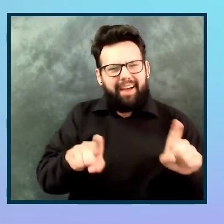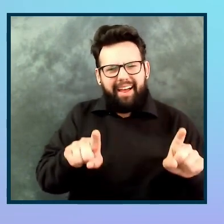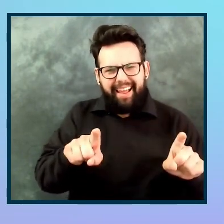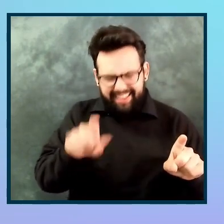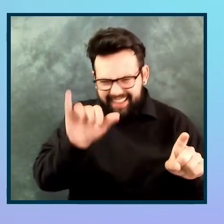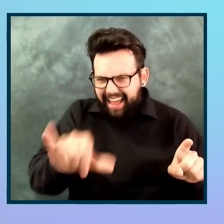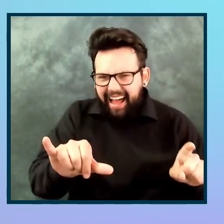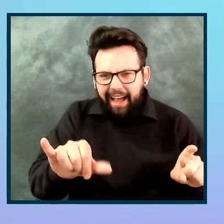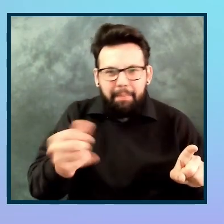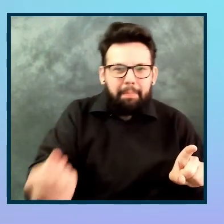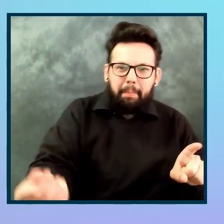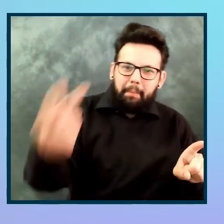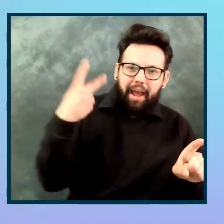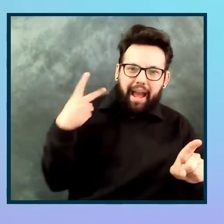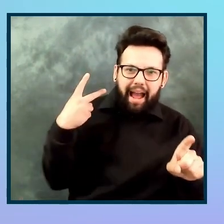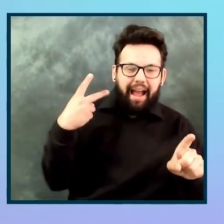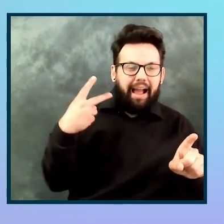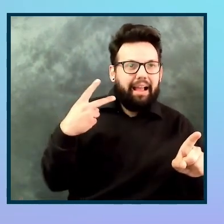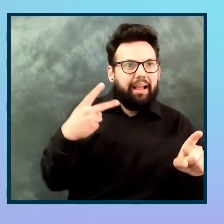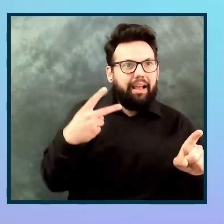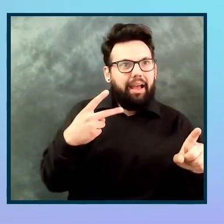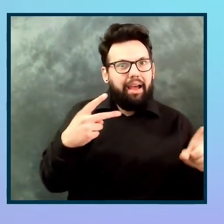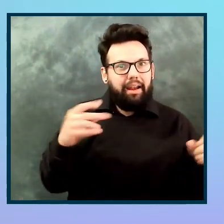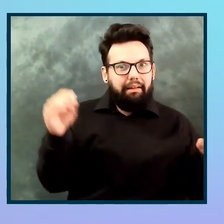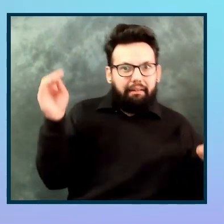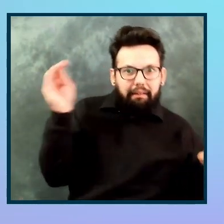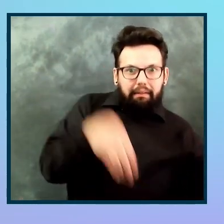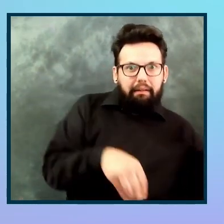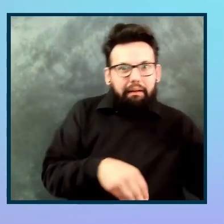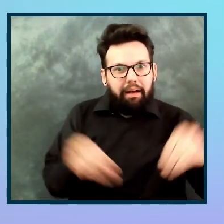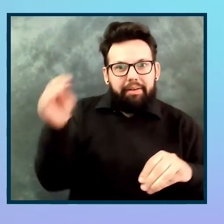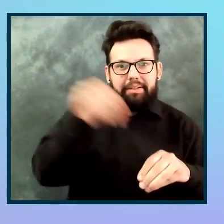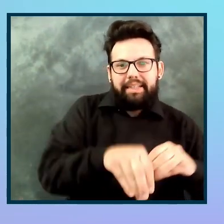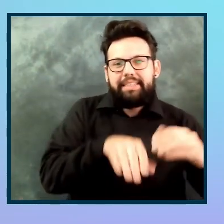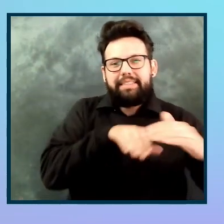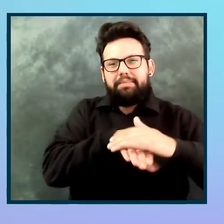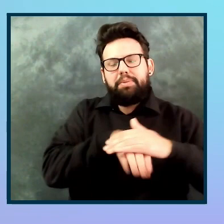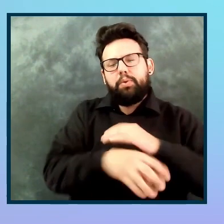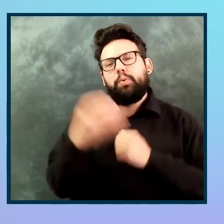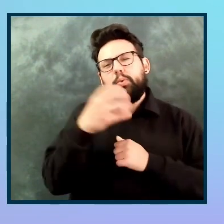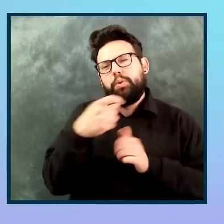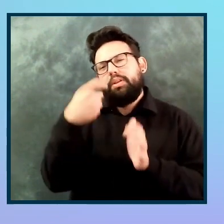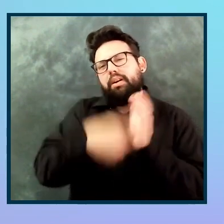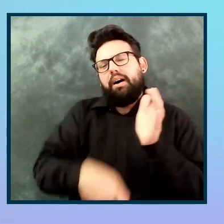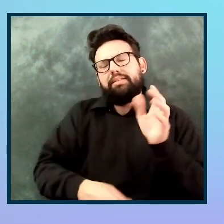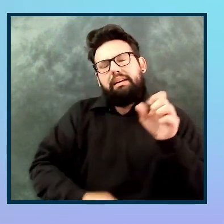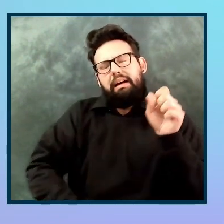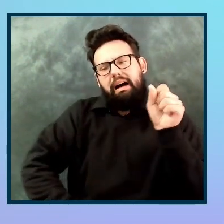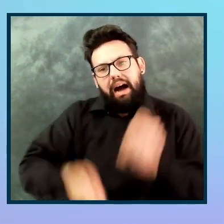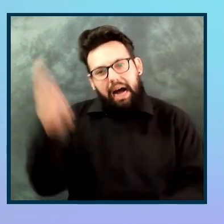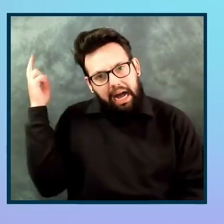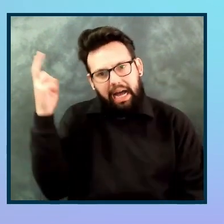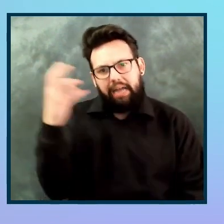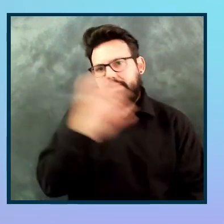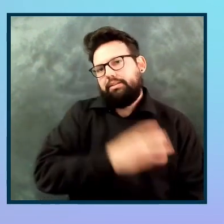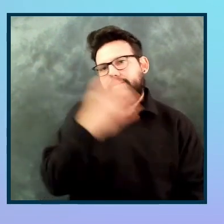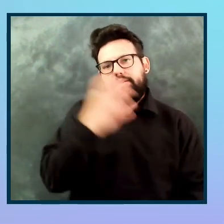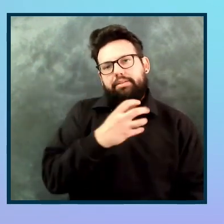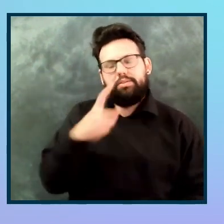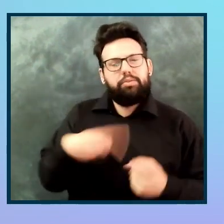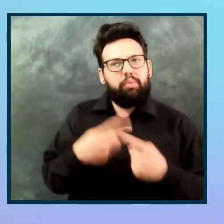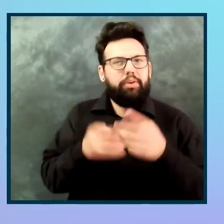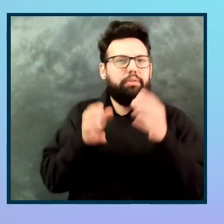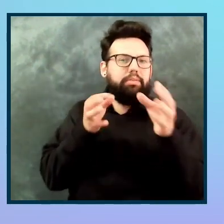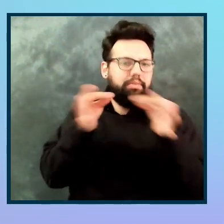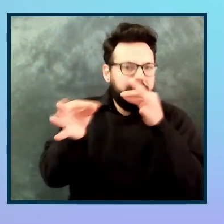and retroactively make everything the cost is astronomical. And so to me, when you bring it down to numbers in that way, that